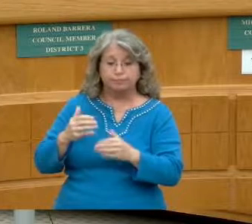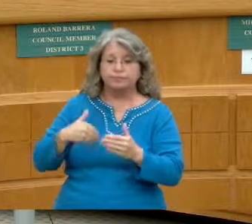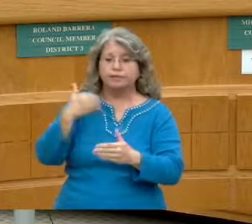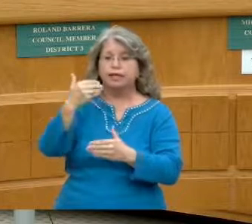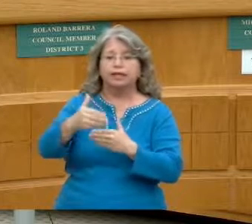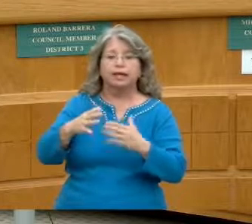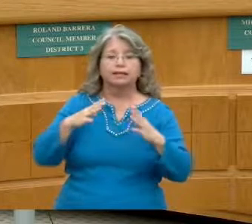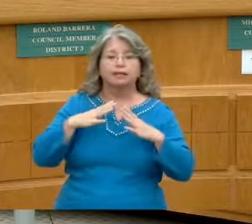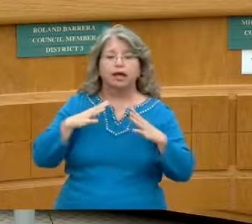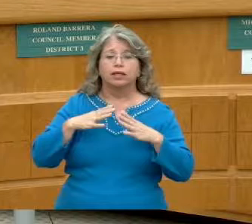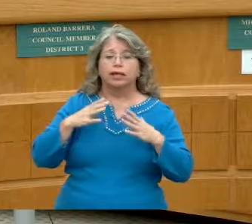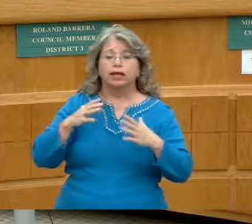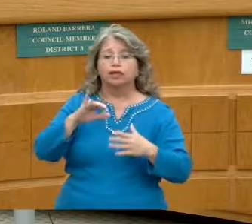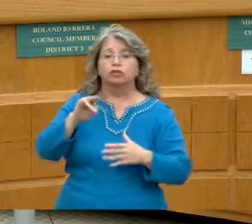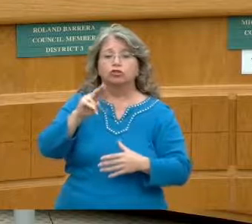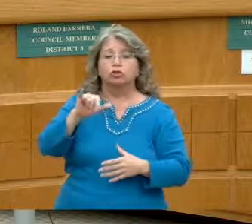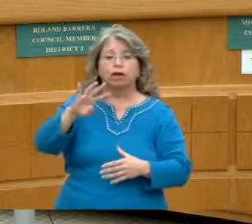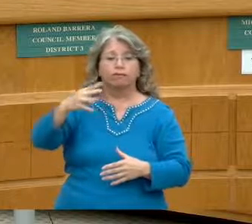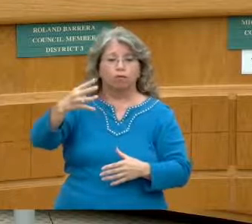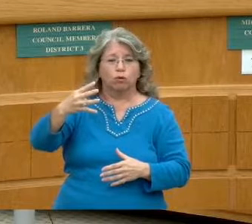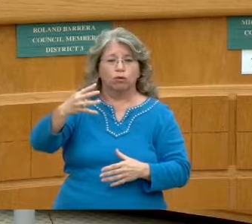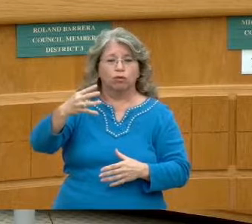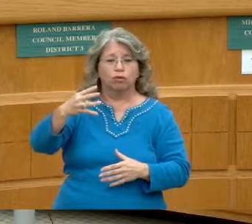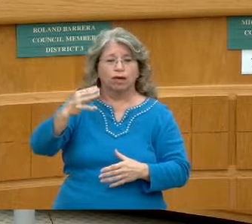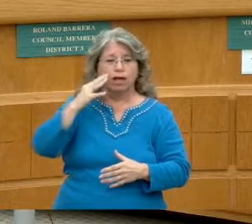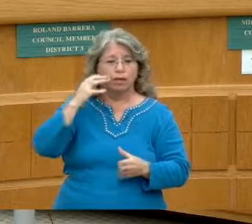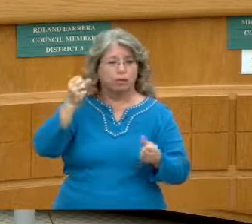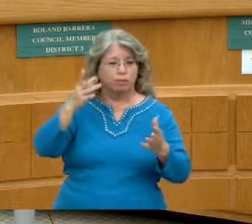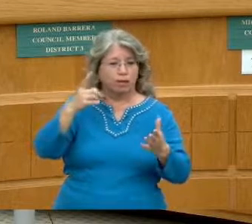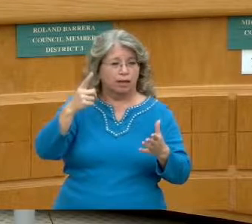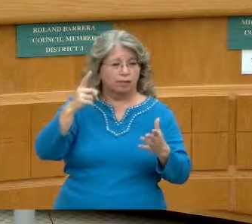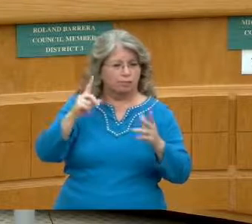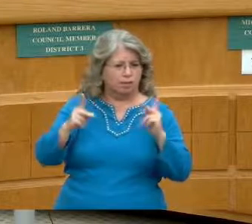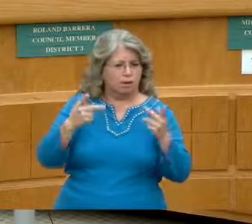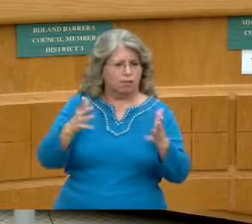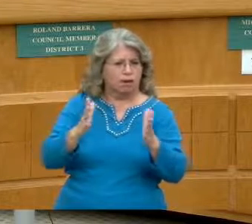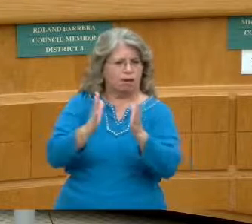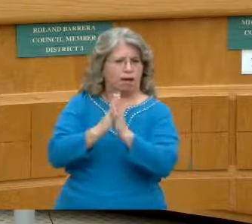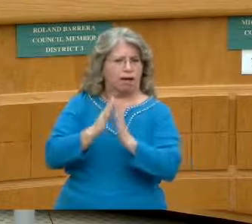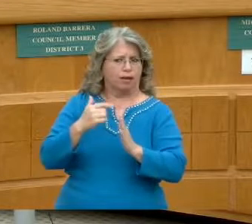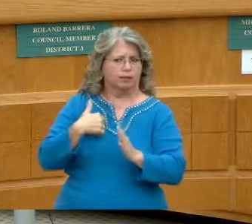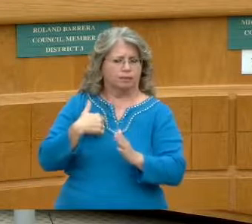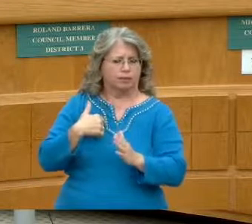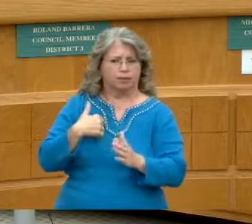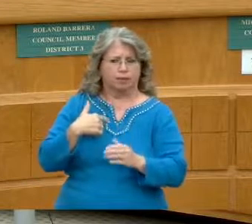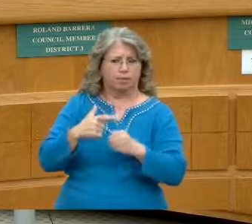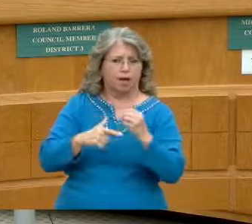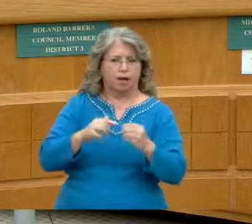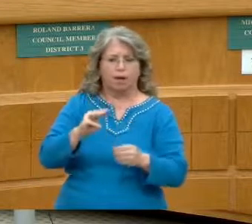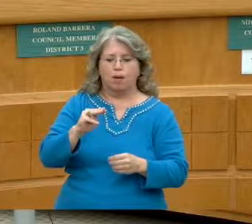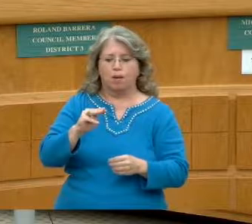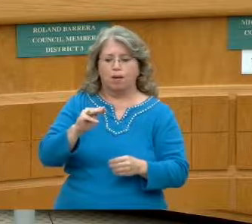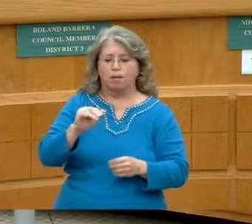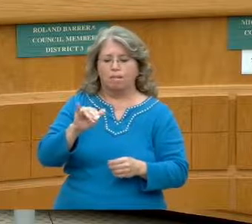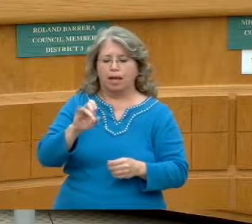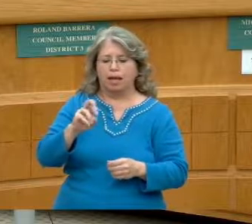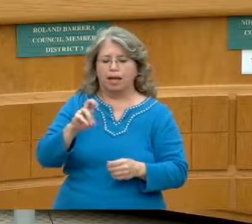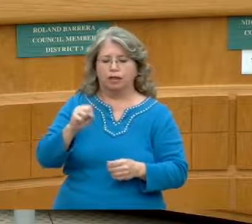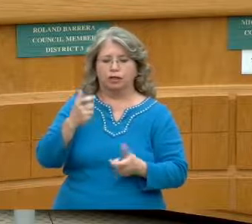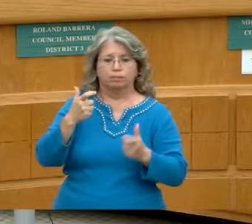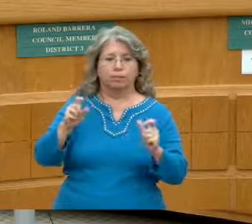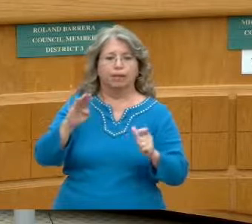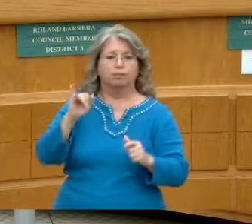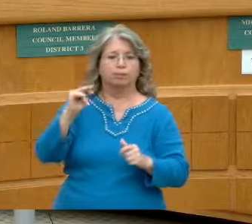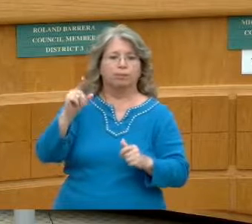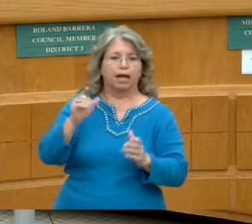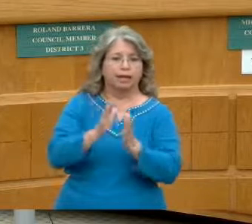is July the 4th, and I know many folks have already started asking me about the Mayor's Big Bang celebration.